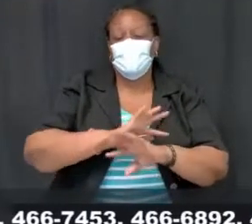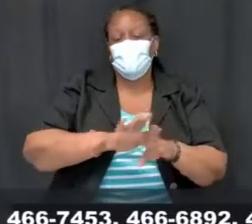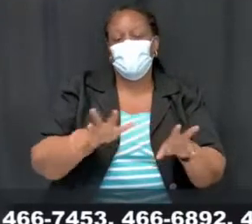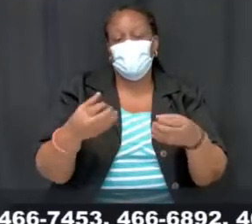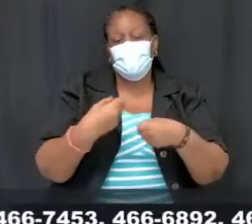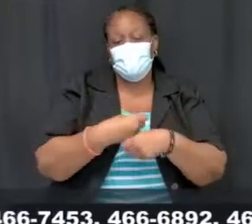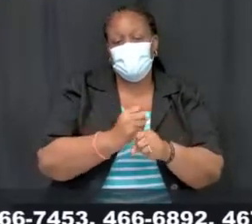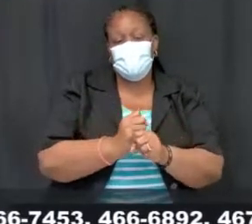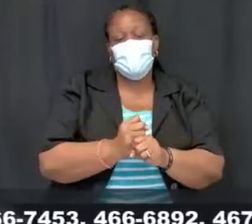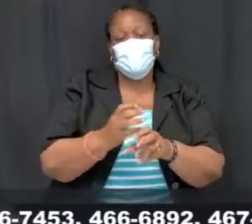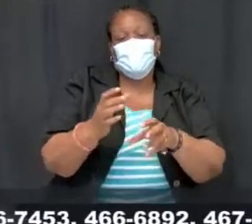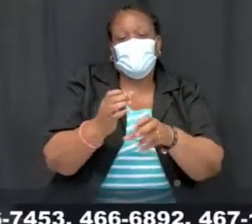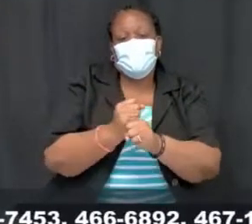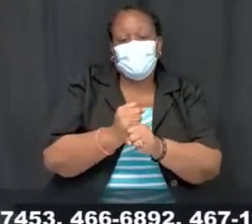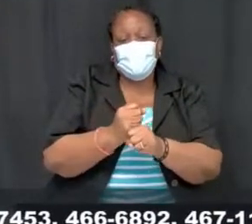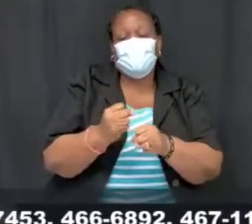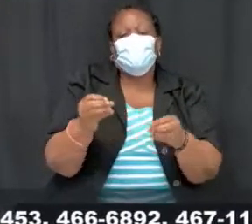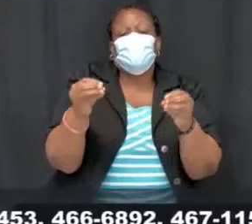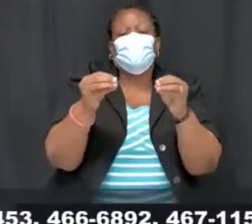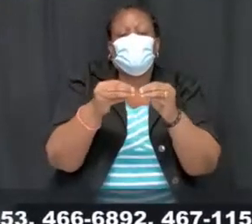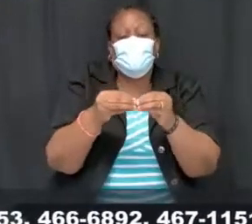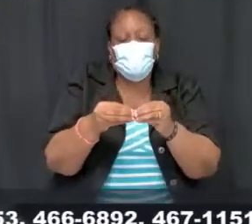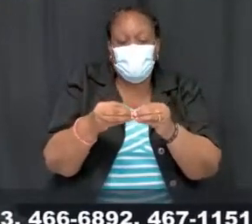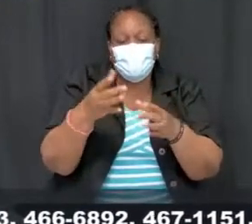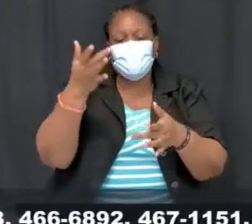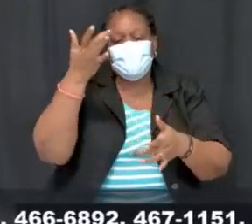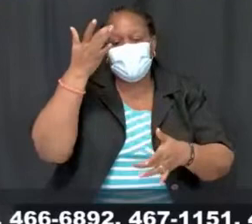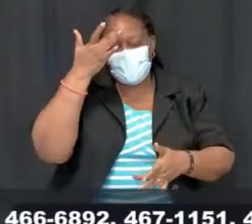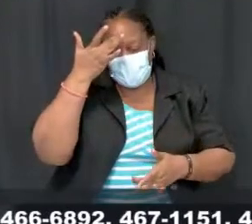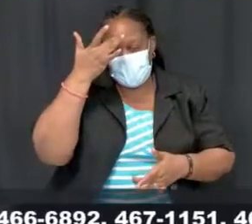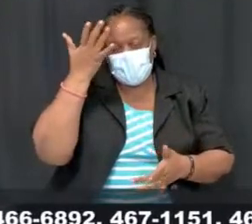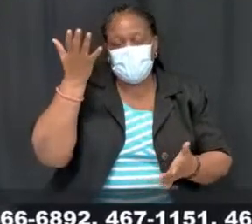other pre-existing conditions that can push you over the edge.